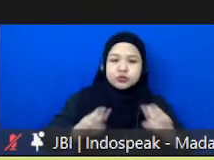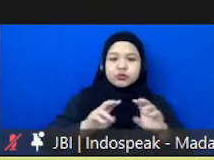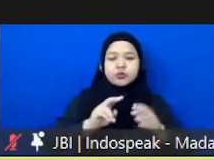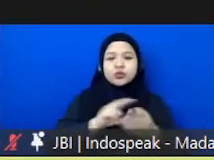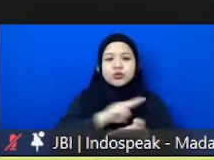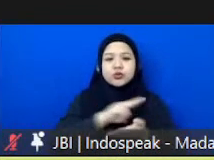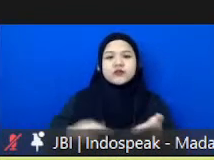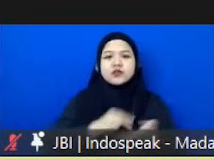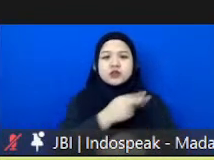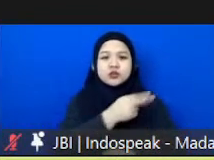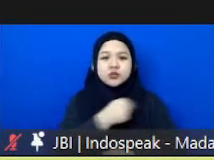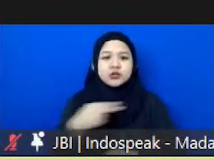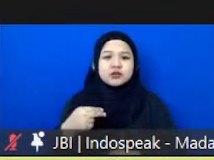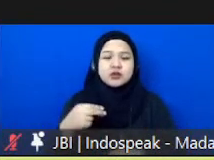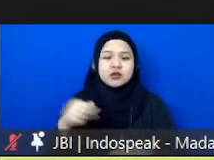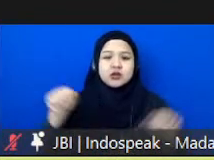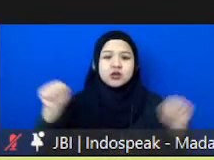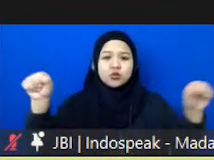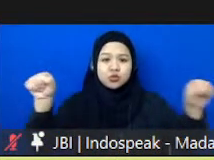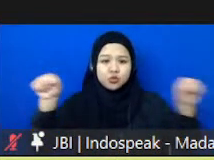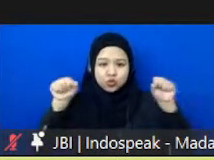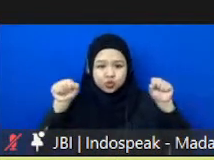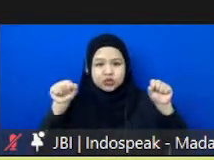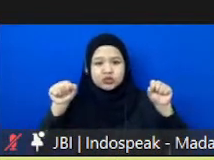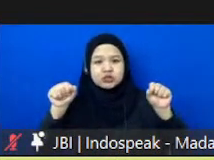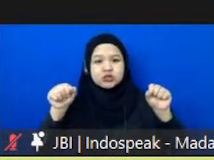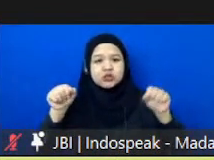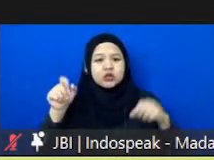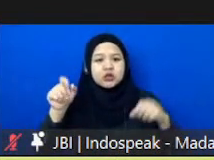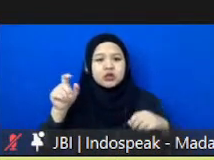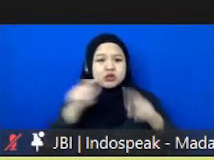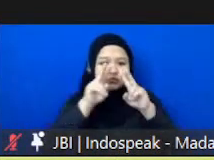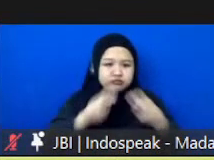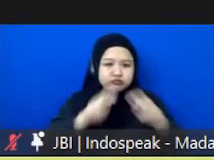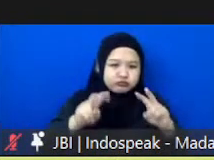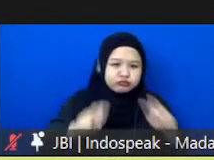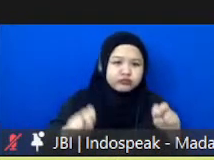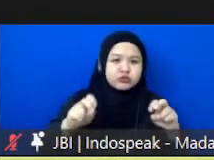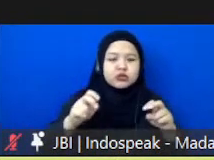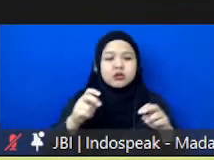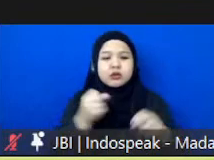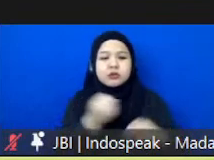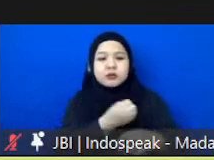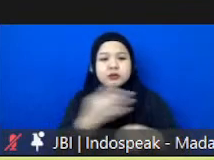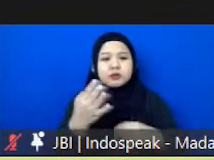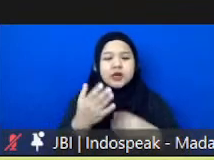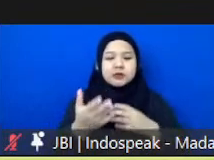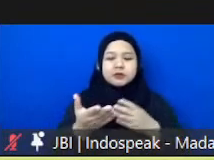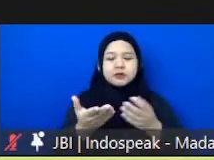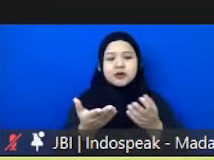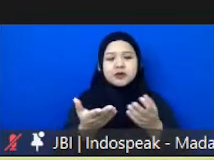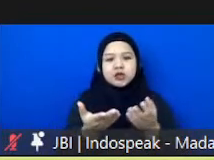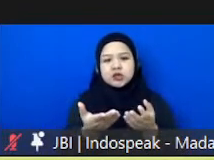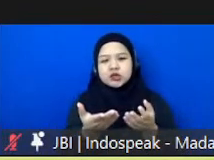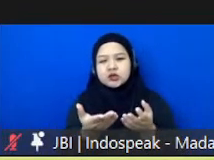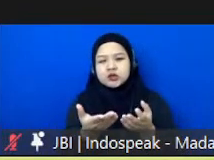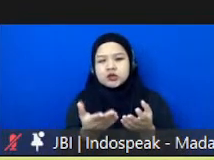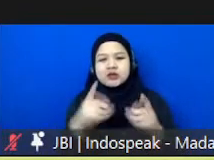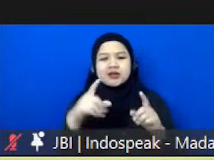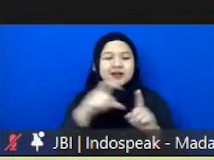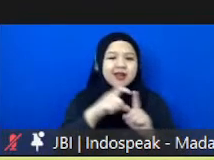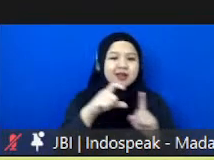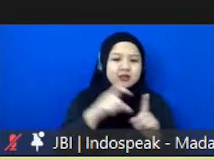Indonesia suggested, based on the surveillance, that half of Jakarta's